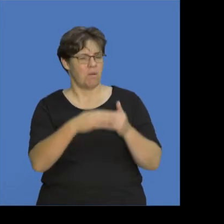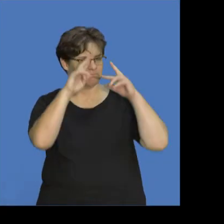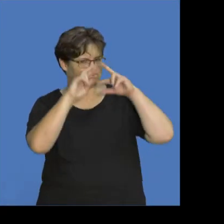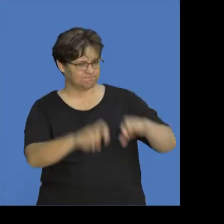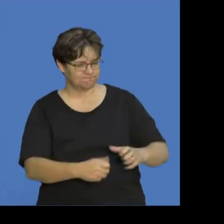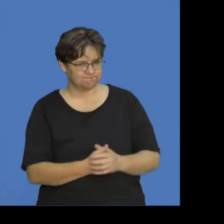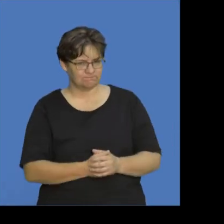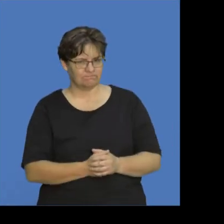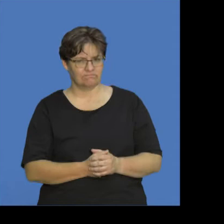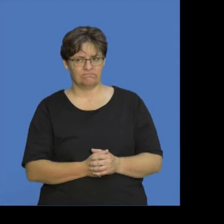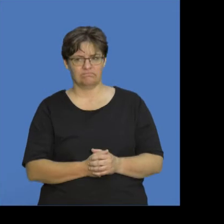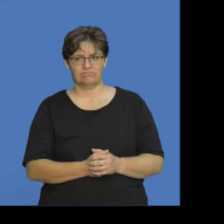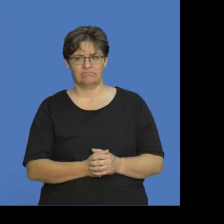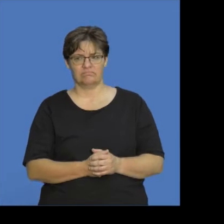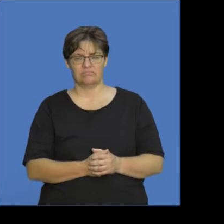data. Our